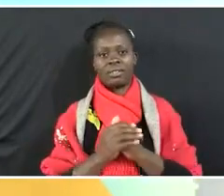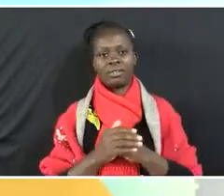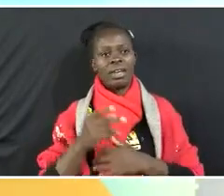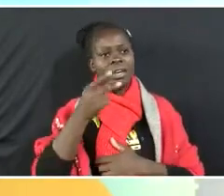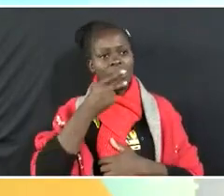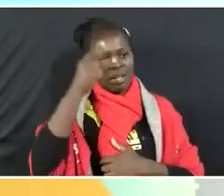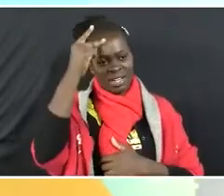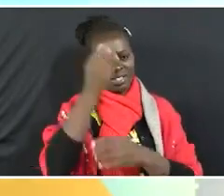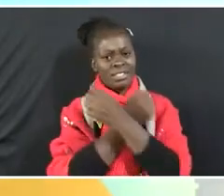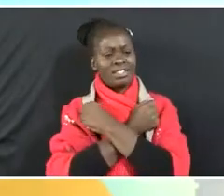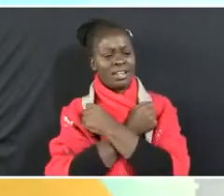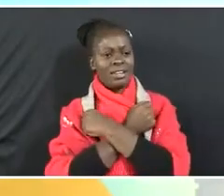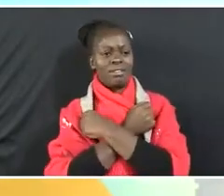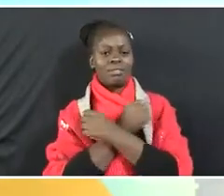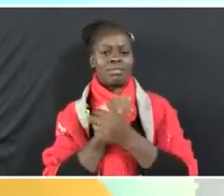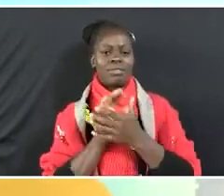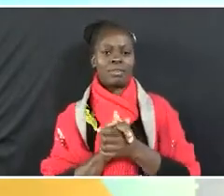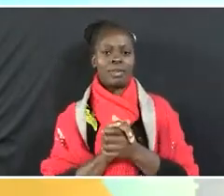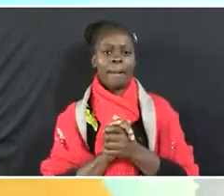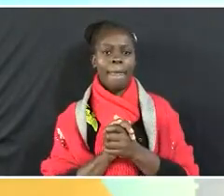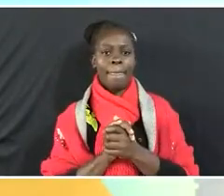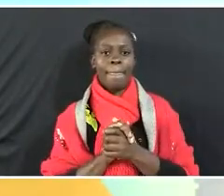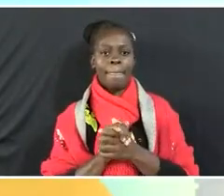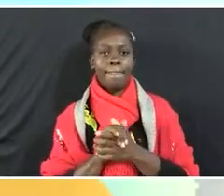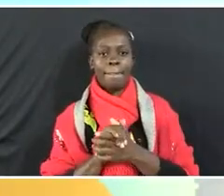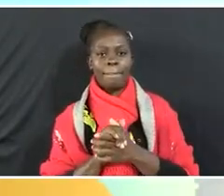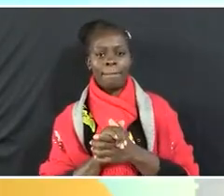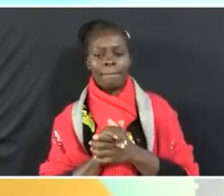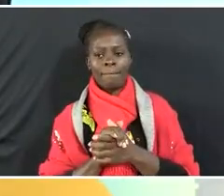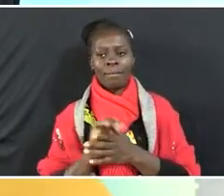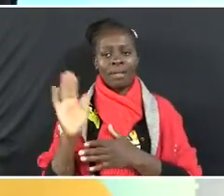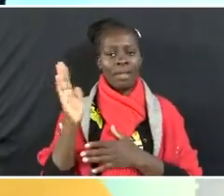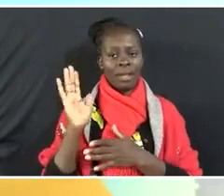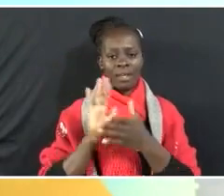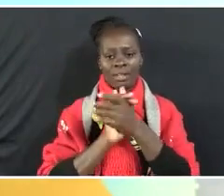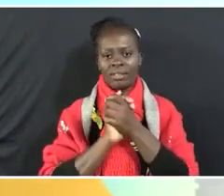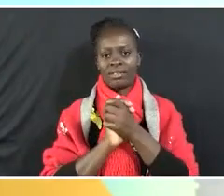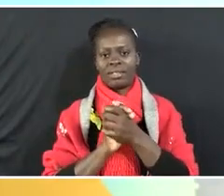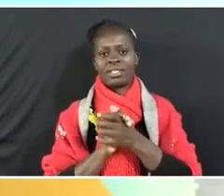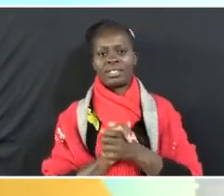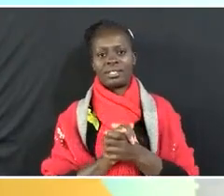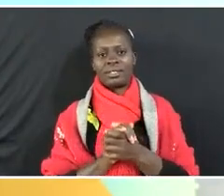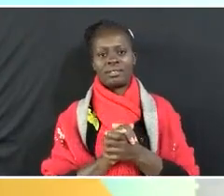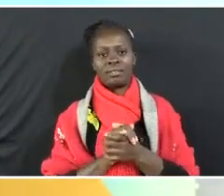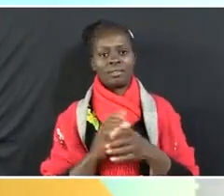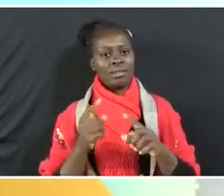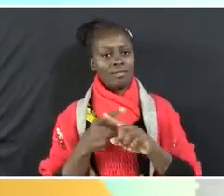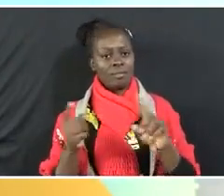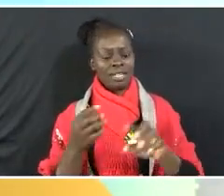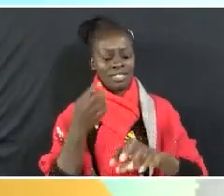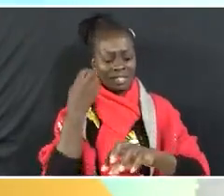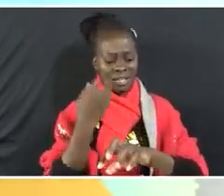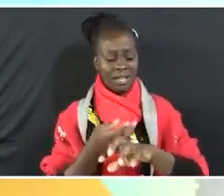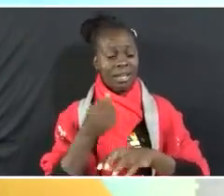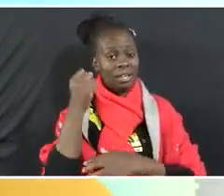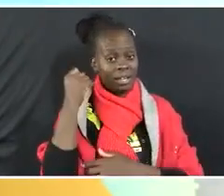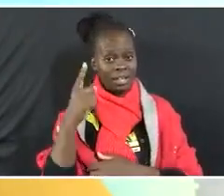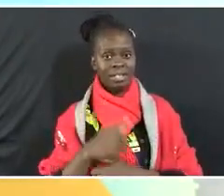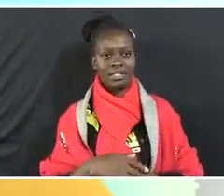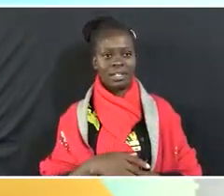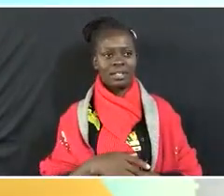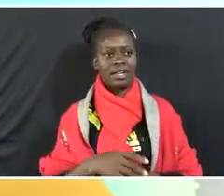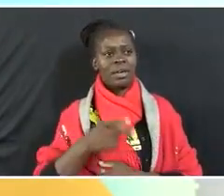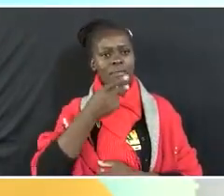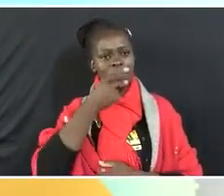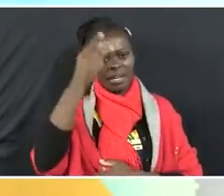high. Offside. Offside trap. High there. So it's too difficult. But these parents, they long to